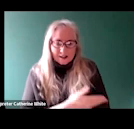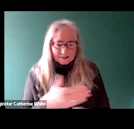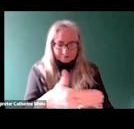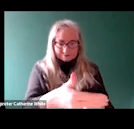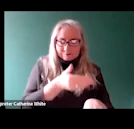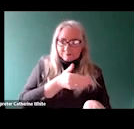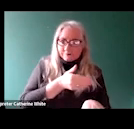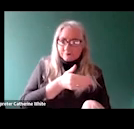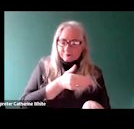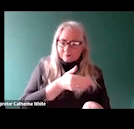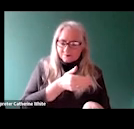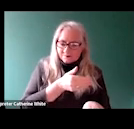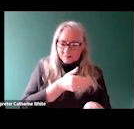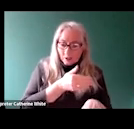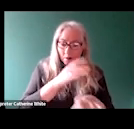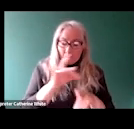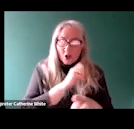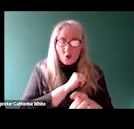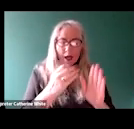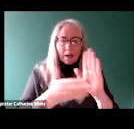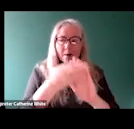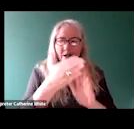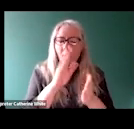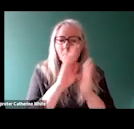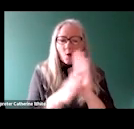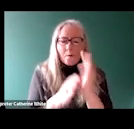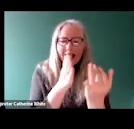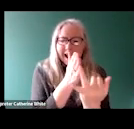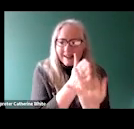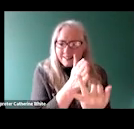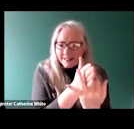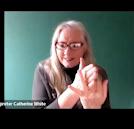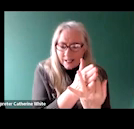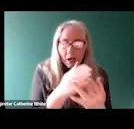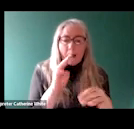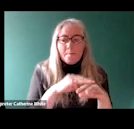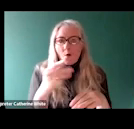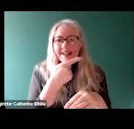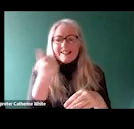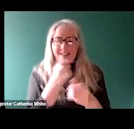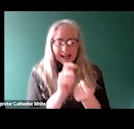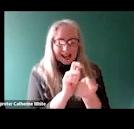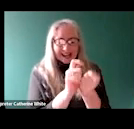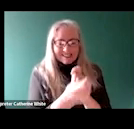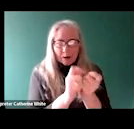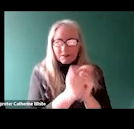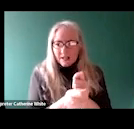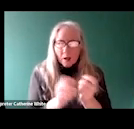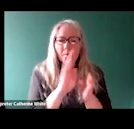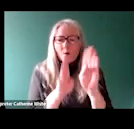that the buildings will be accessible, but also allow for easy adaptation that's cost